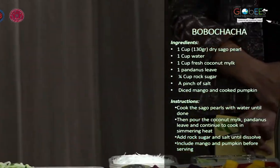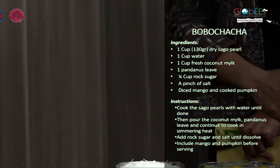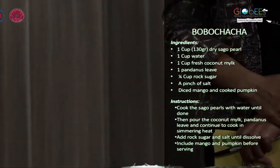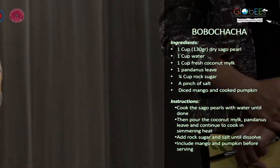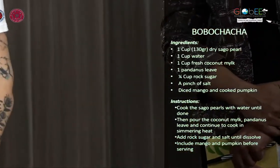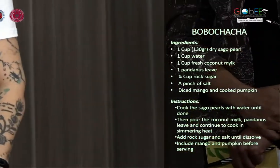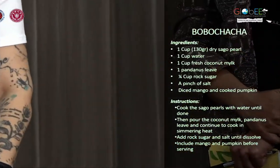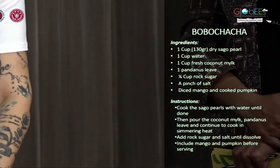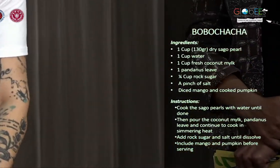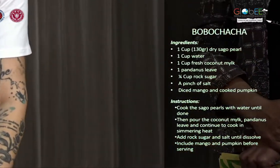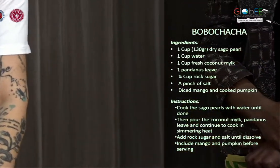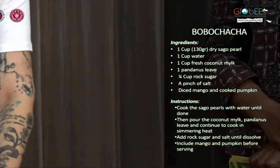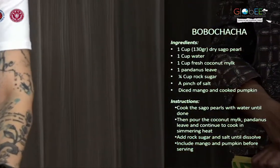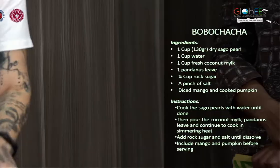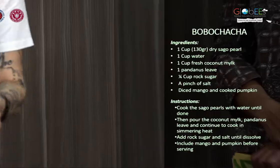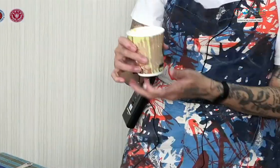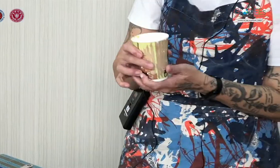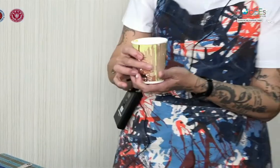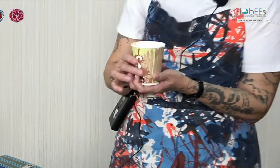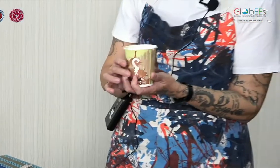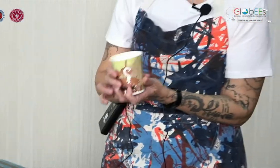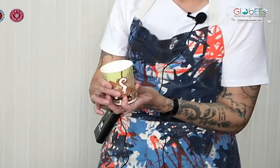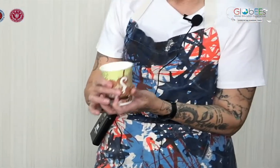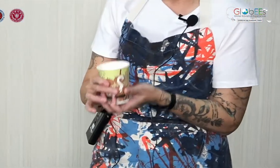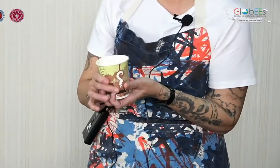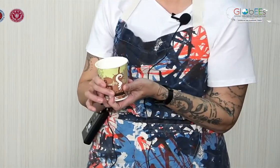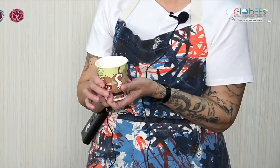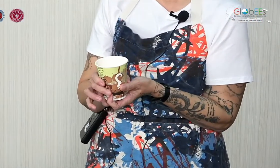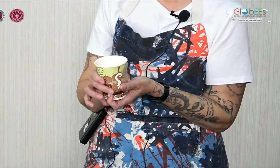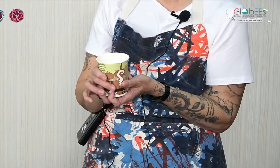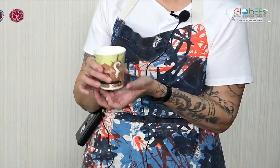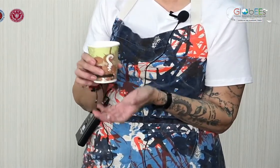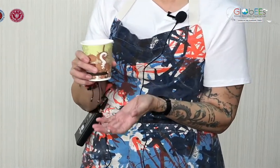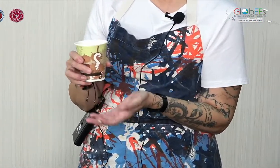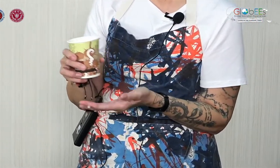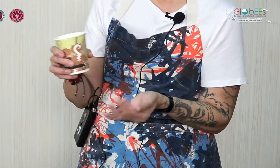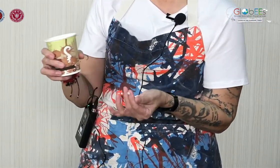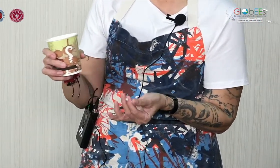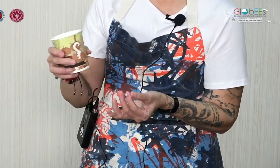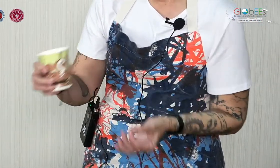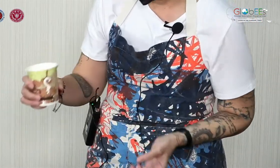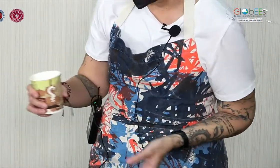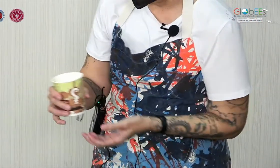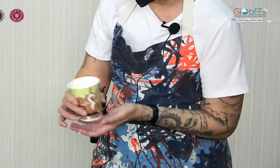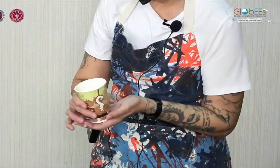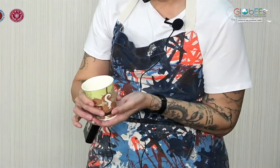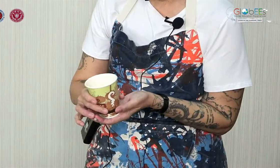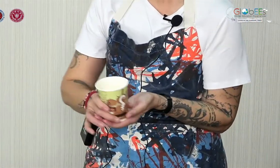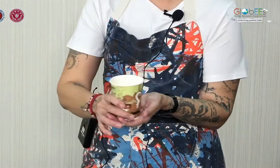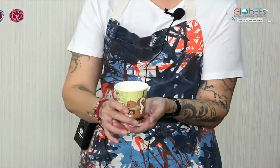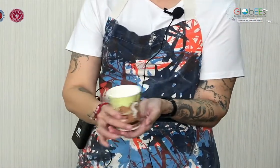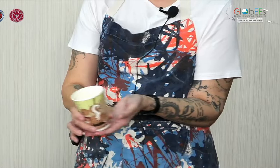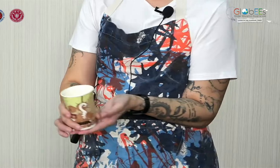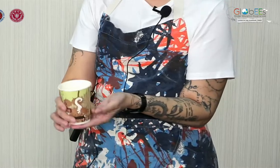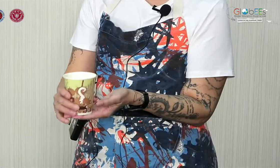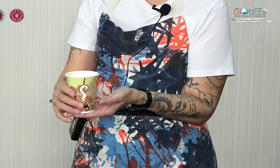very filling if you have it in the morning as a breakfast. That's also possible. So there you go. That's the